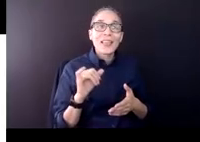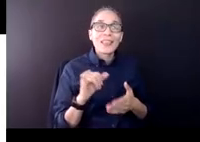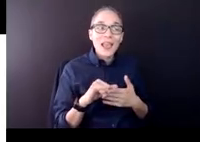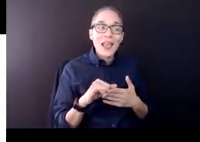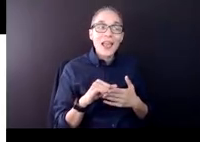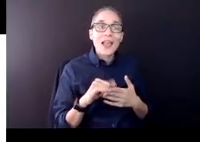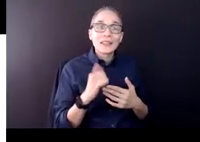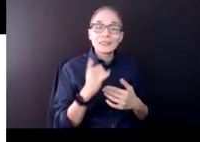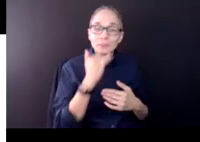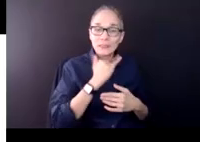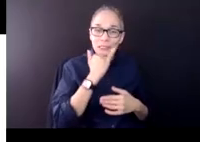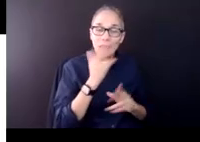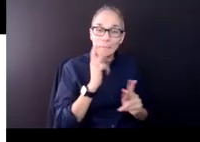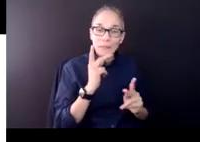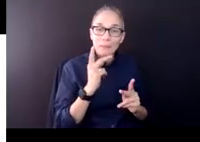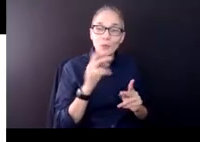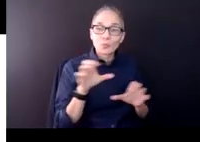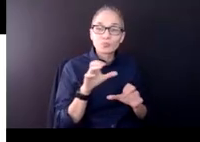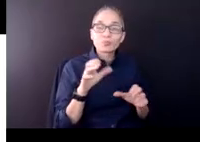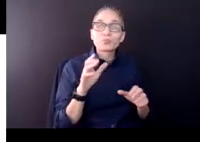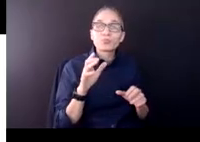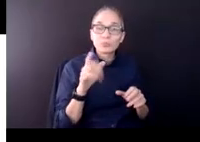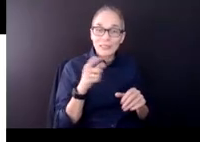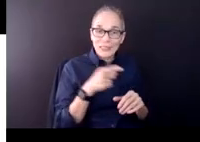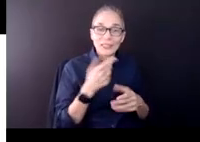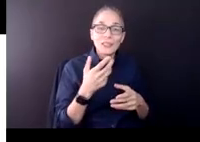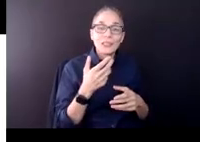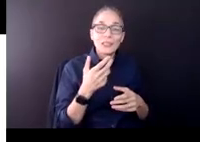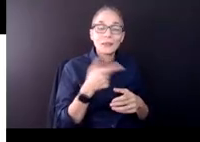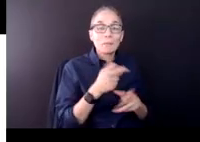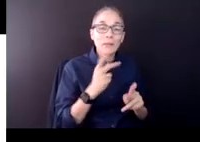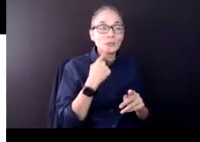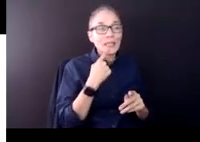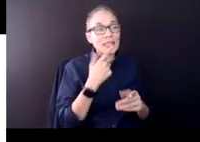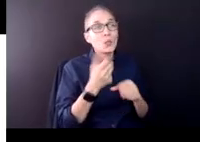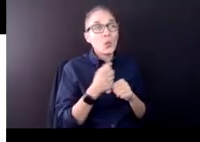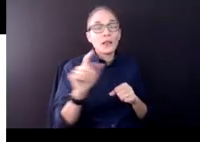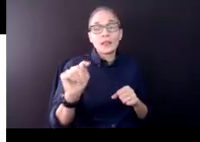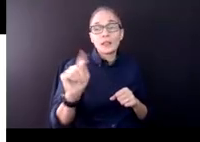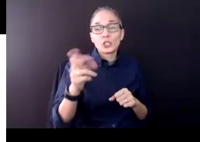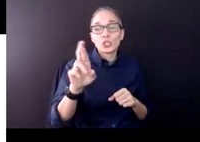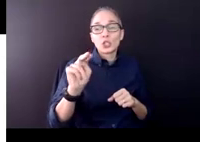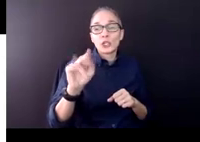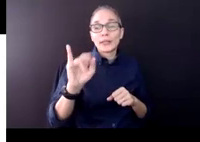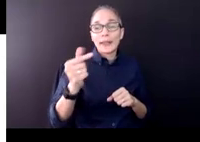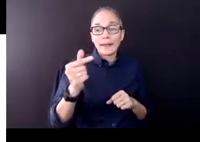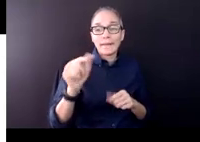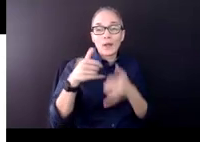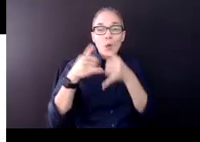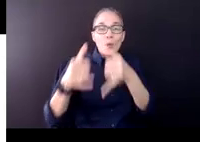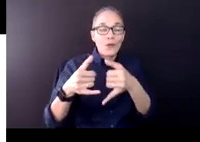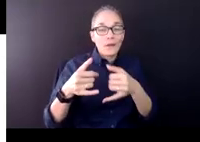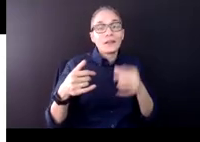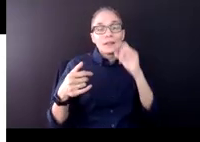That's often a mistake that people make. In fact, he won the Turing Award, which is the computer science equivalent to the